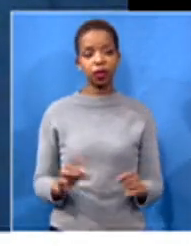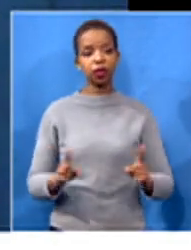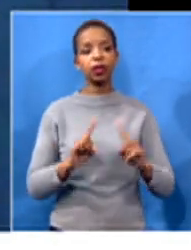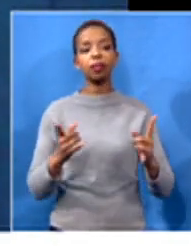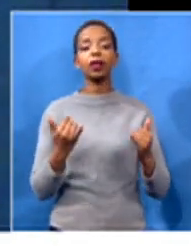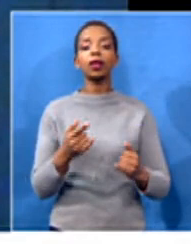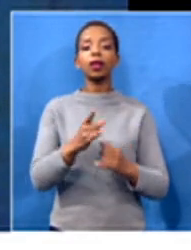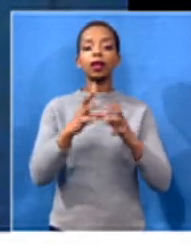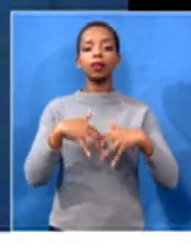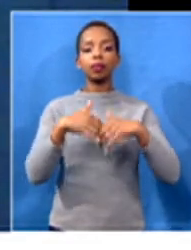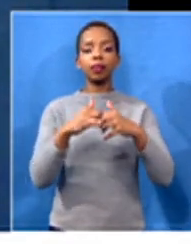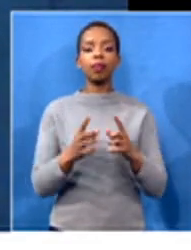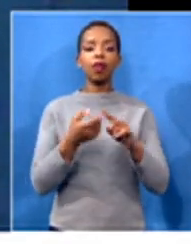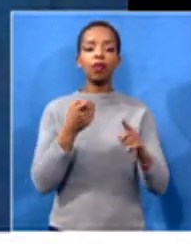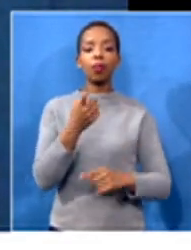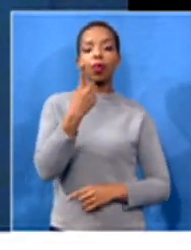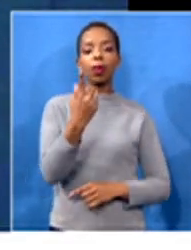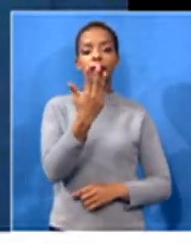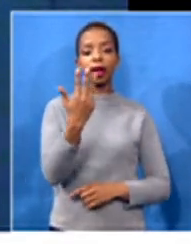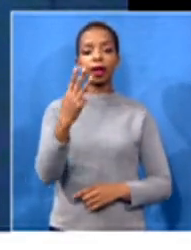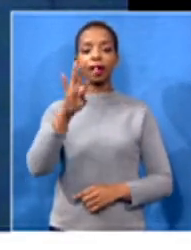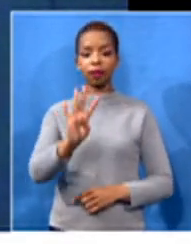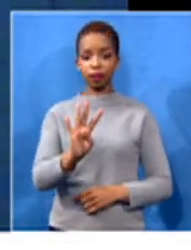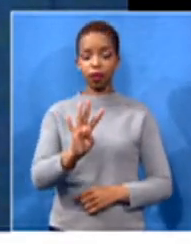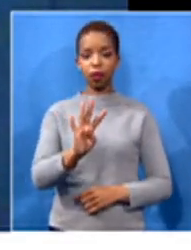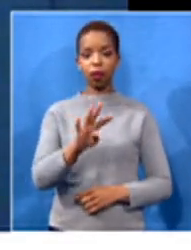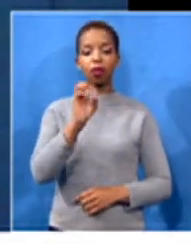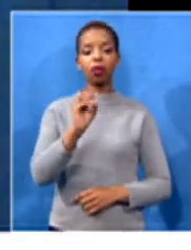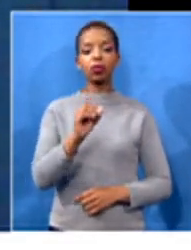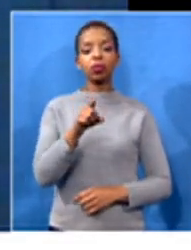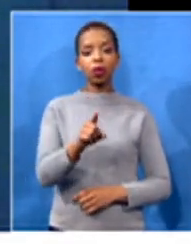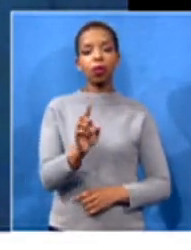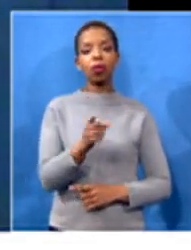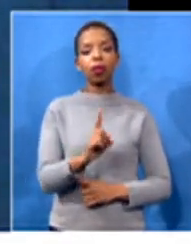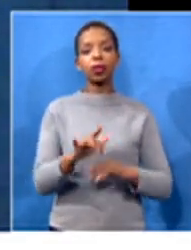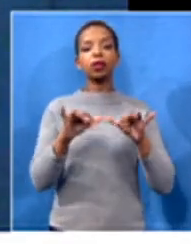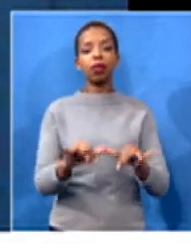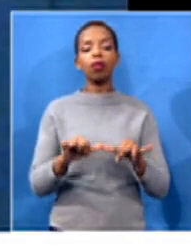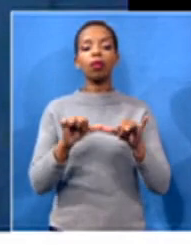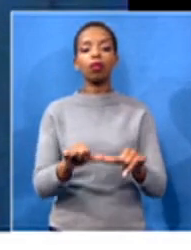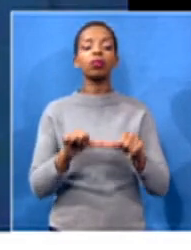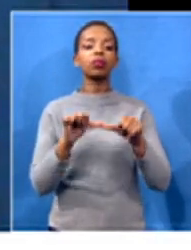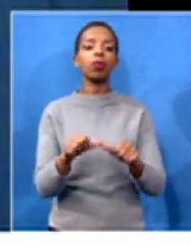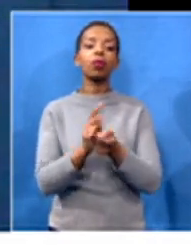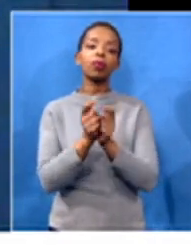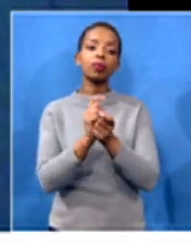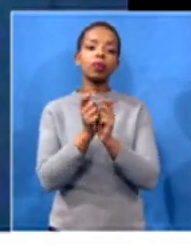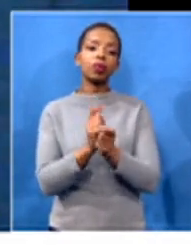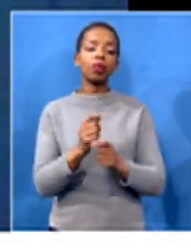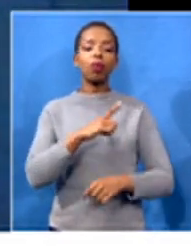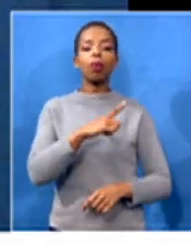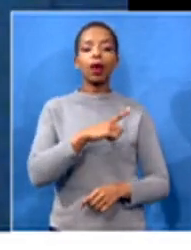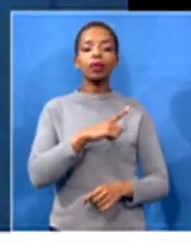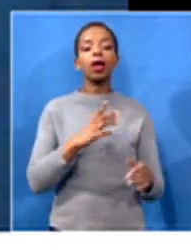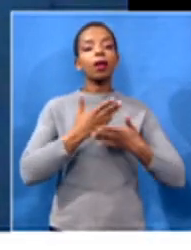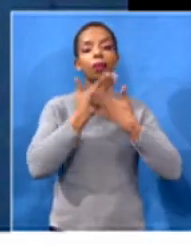since 1994. So there has been ongoing curriculum changes, little stability, and